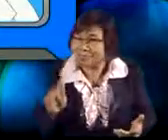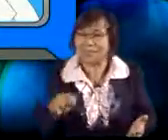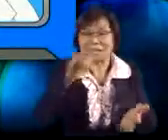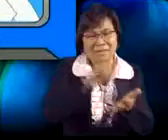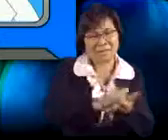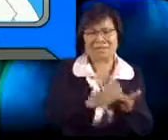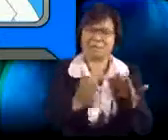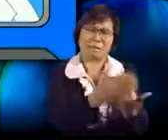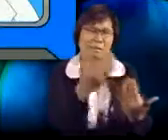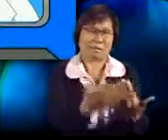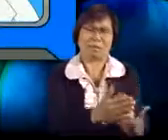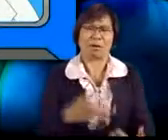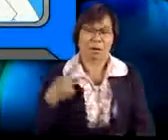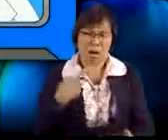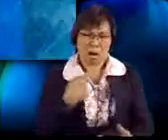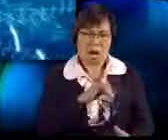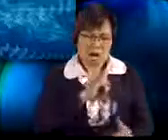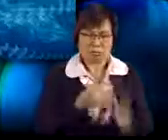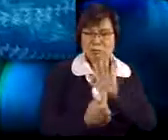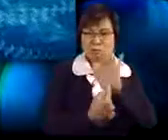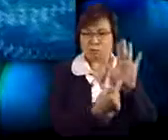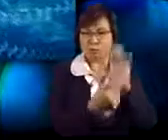That's simple. I will show you.